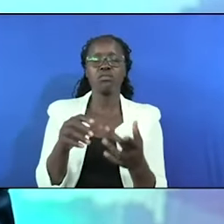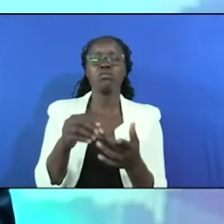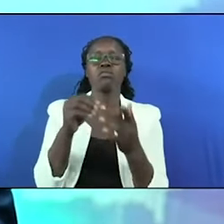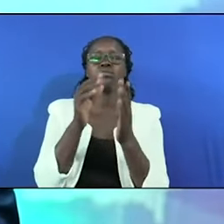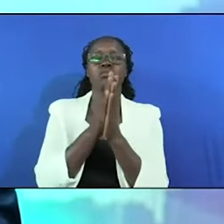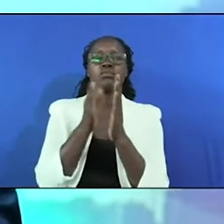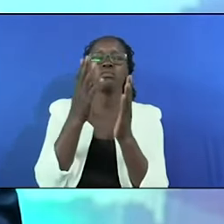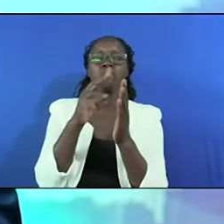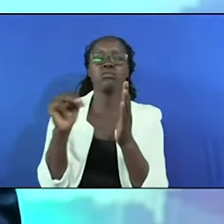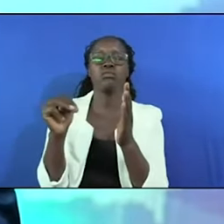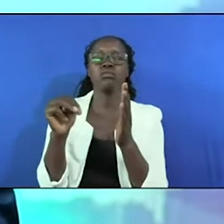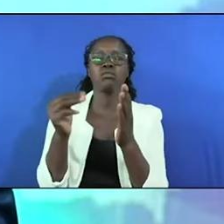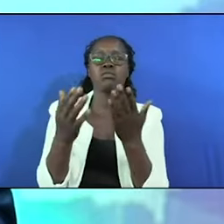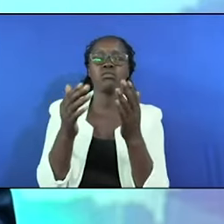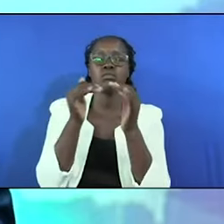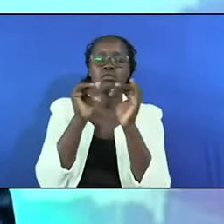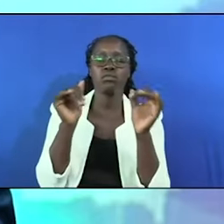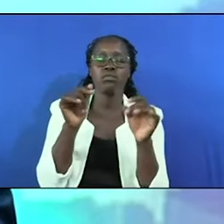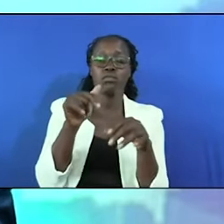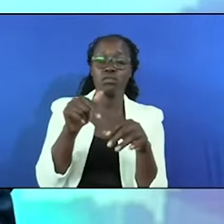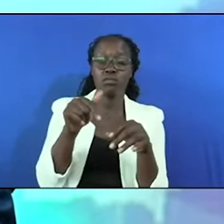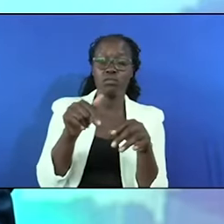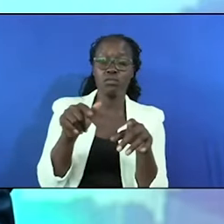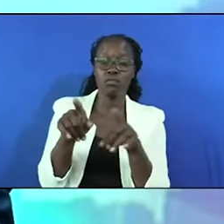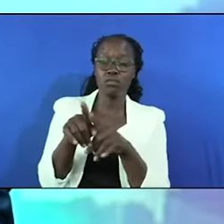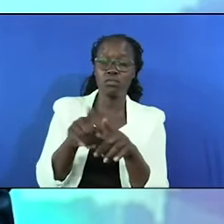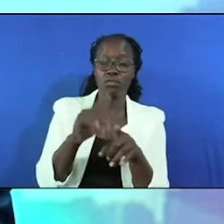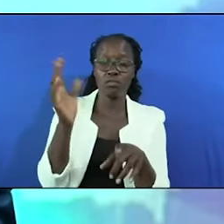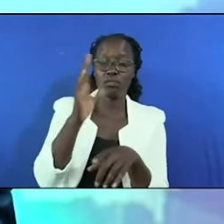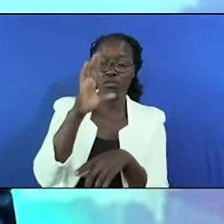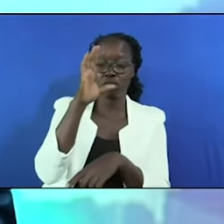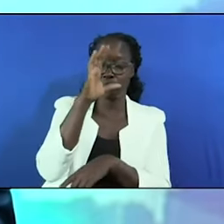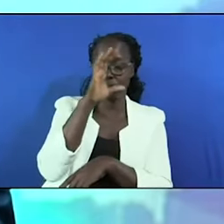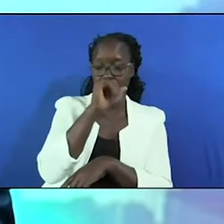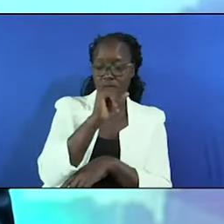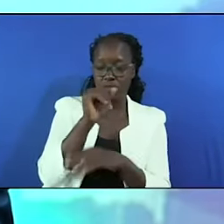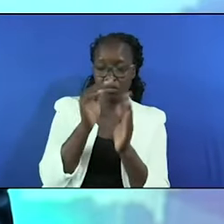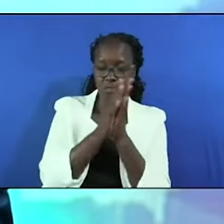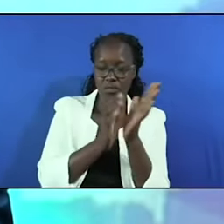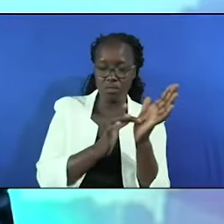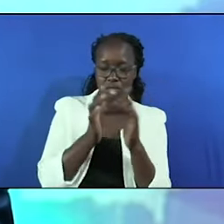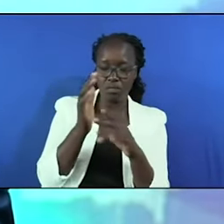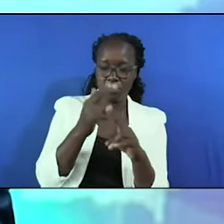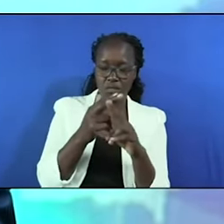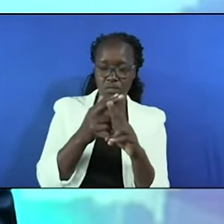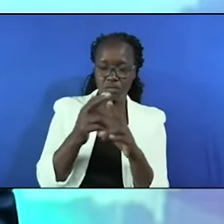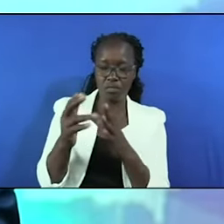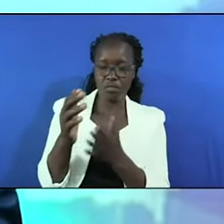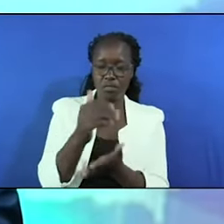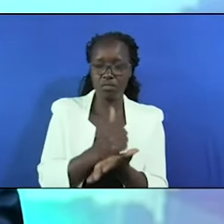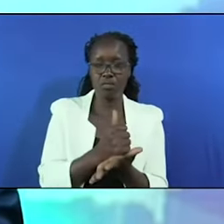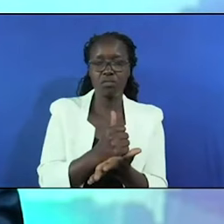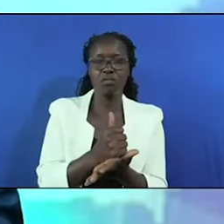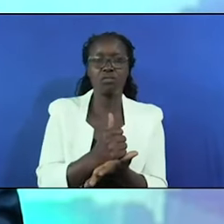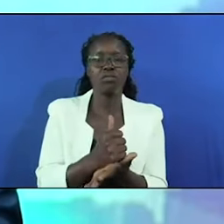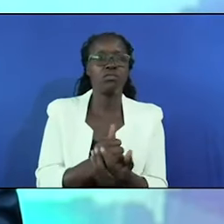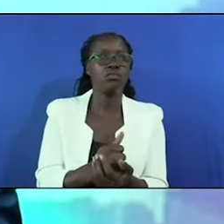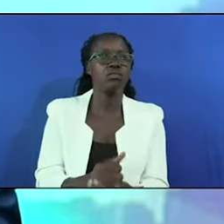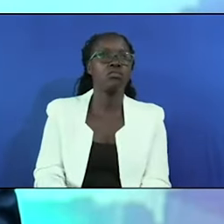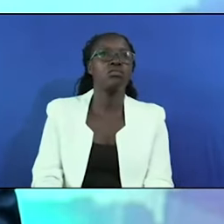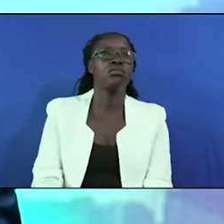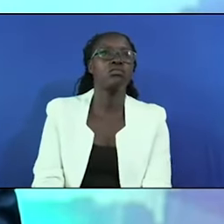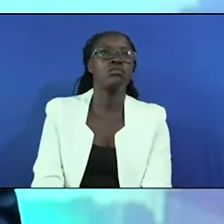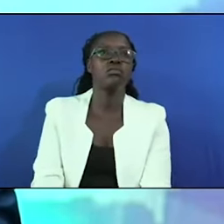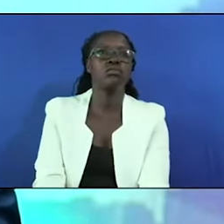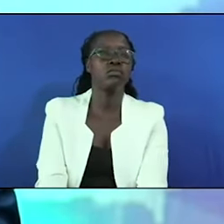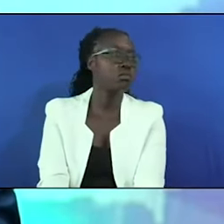prayer for them. May you bless these ones never to lack, for I pray in Jesus' name. As you go